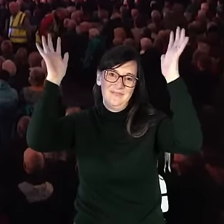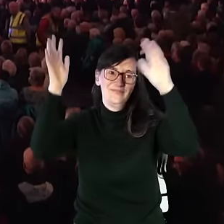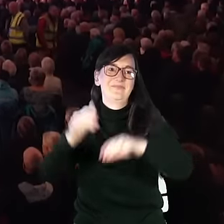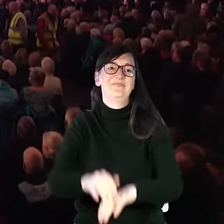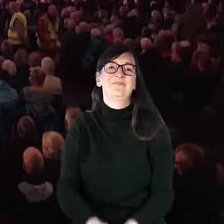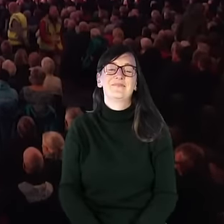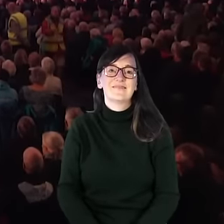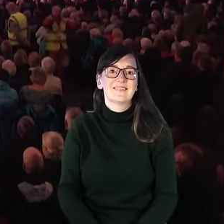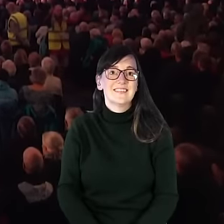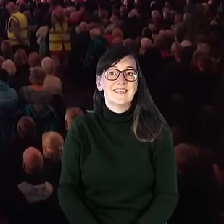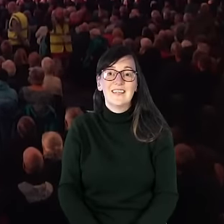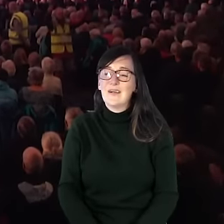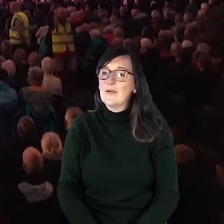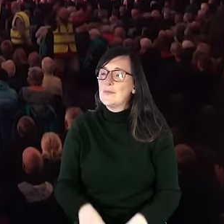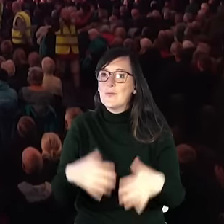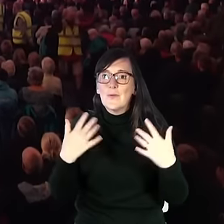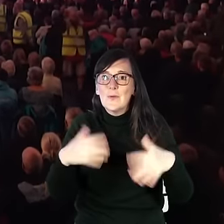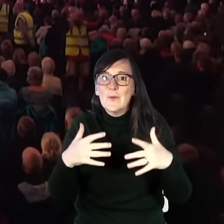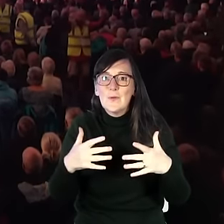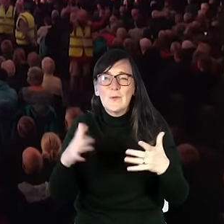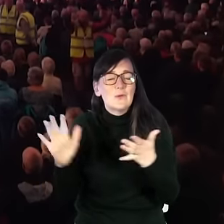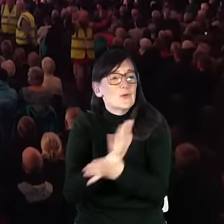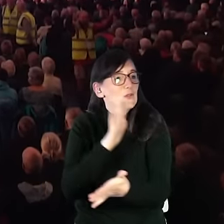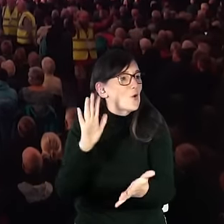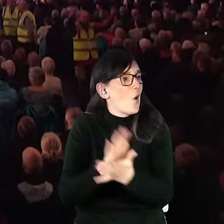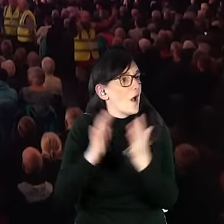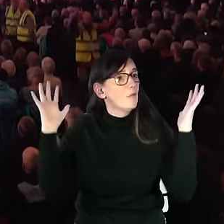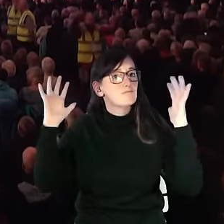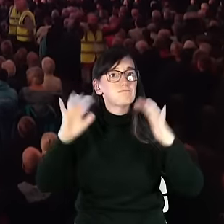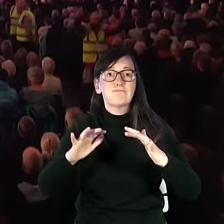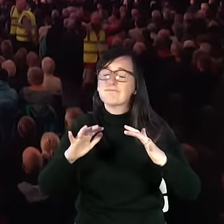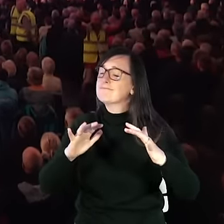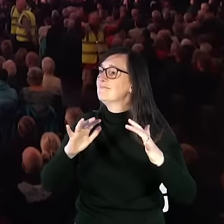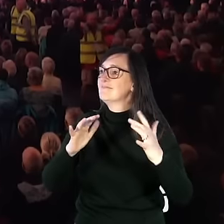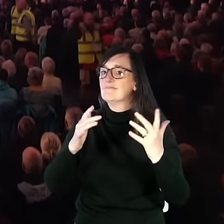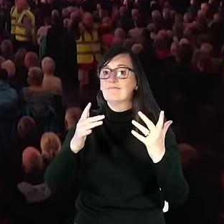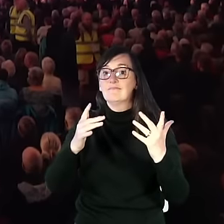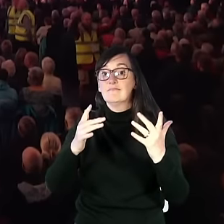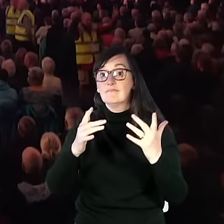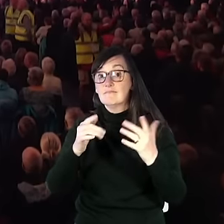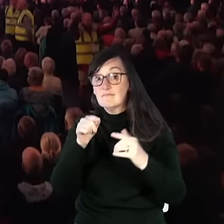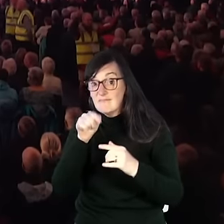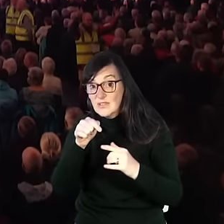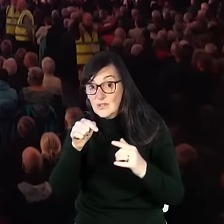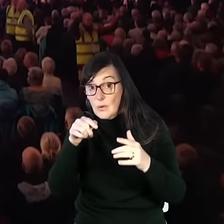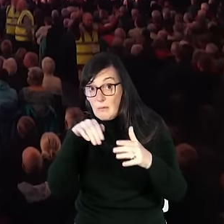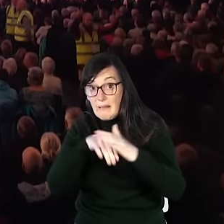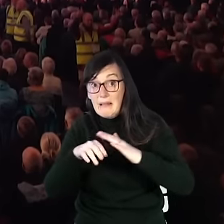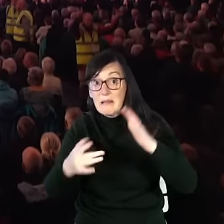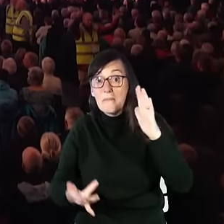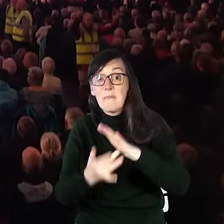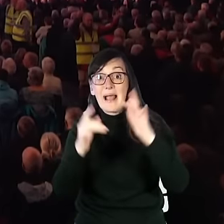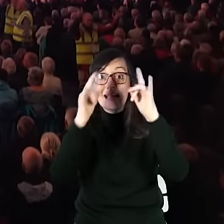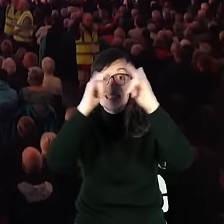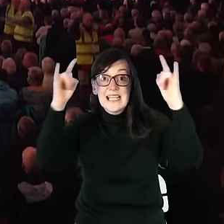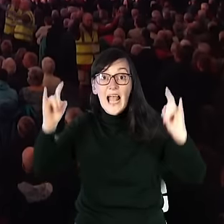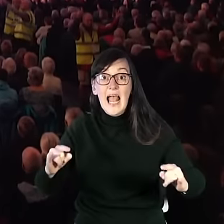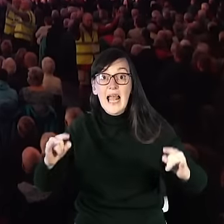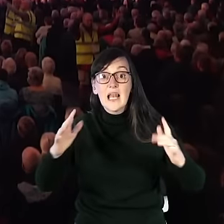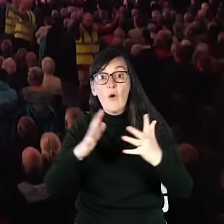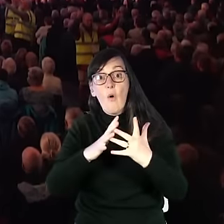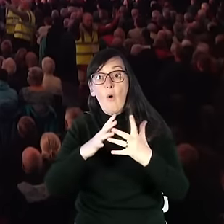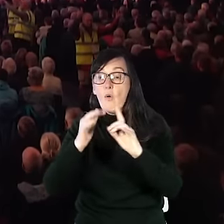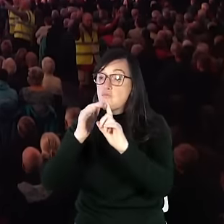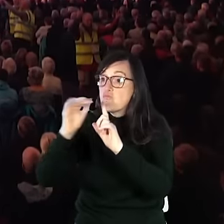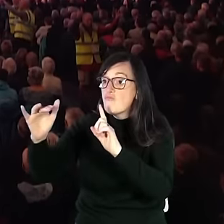It is such a joy to gather together once again. And whether you're with us here in the main tent or joining us via one of our